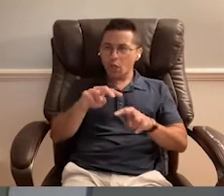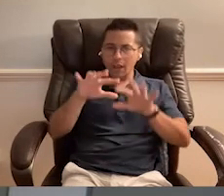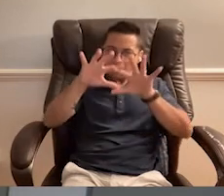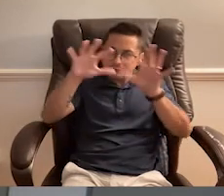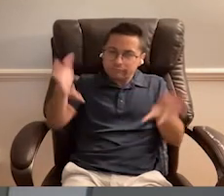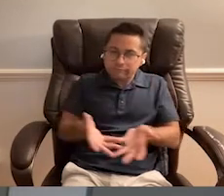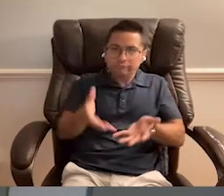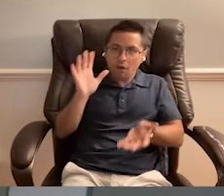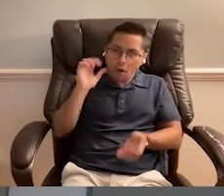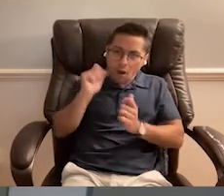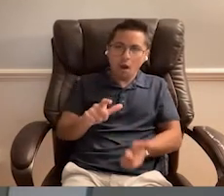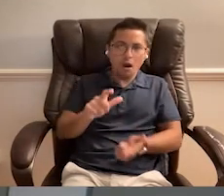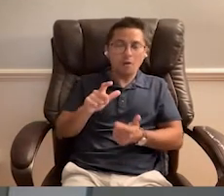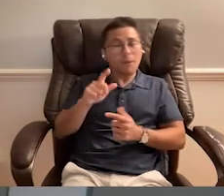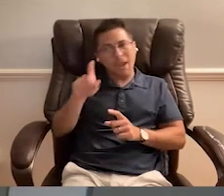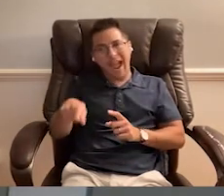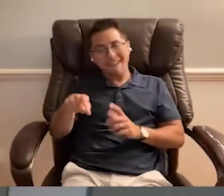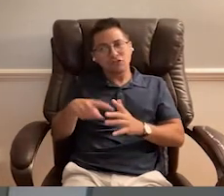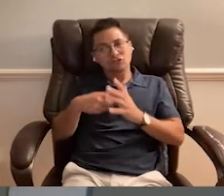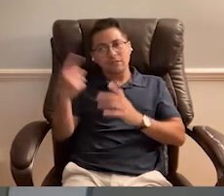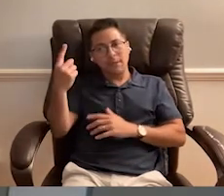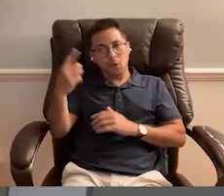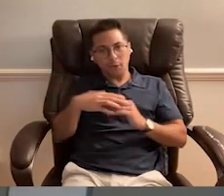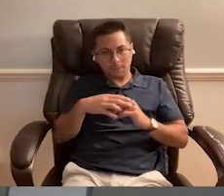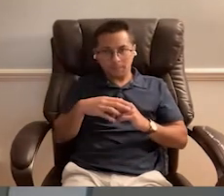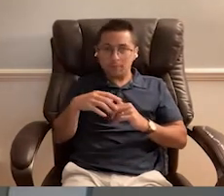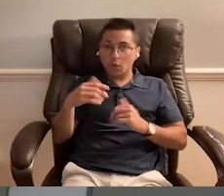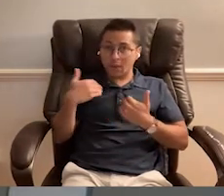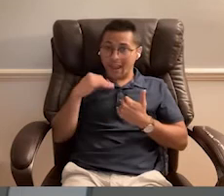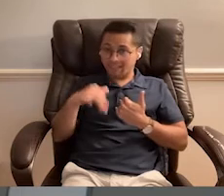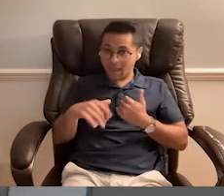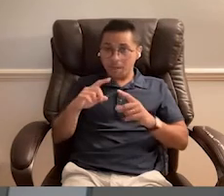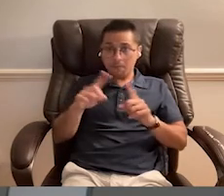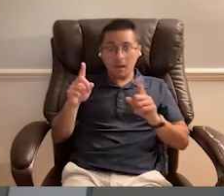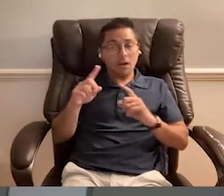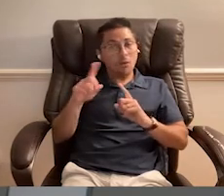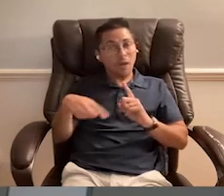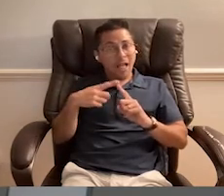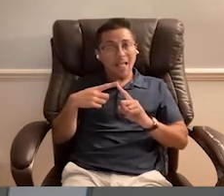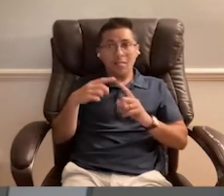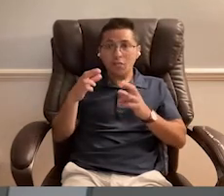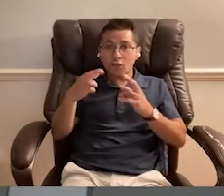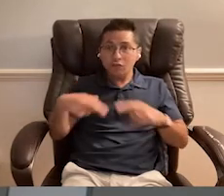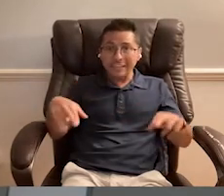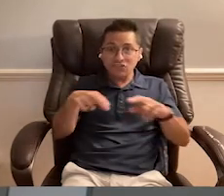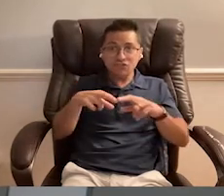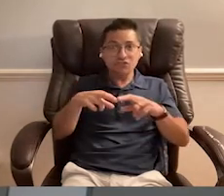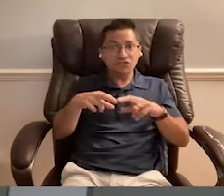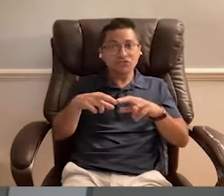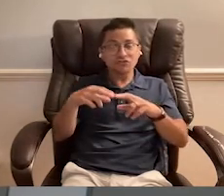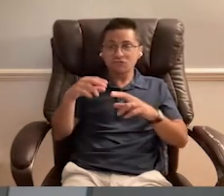information in the IEP. We look at the totality of the information, but we have to start somewhere. And so we have that,